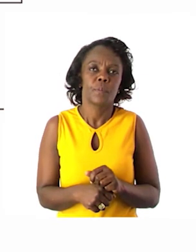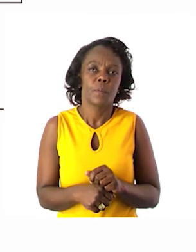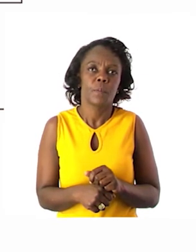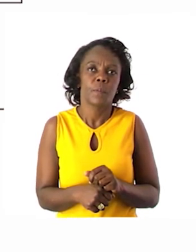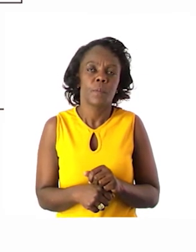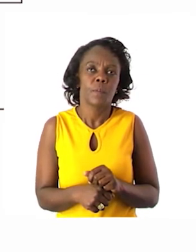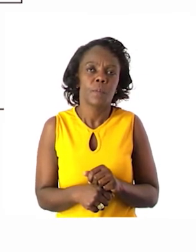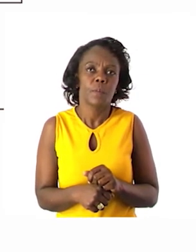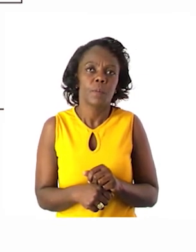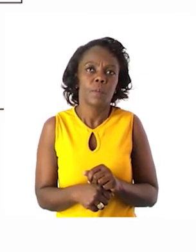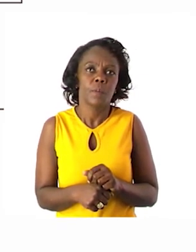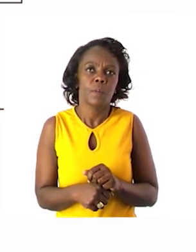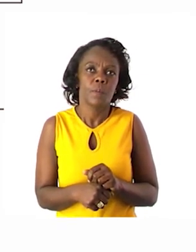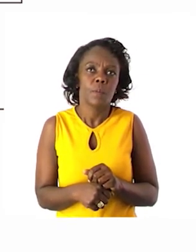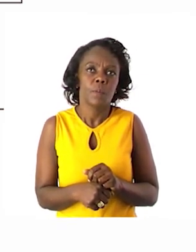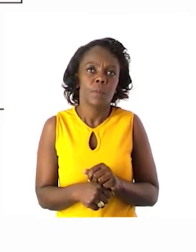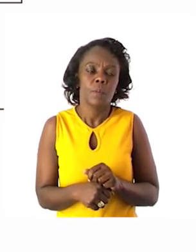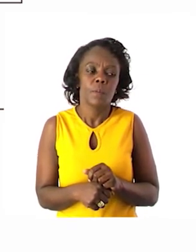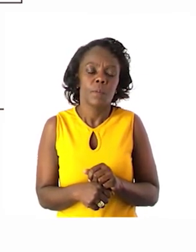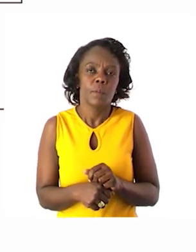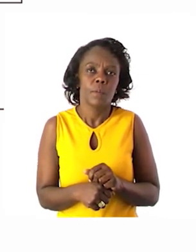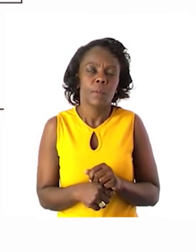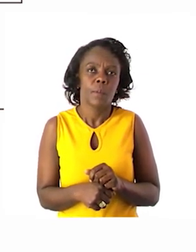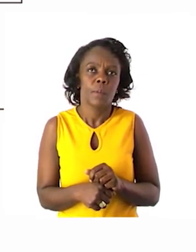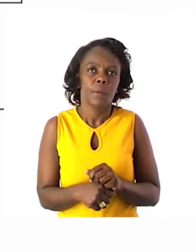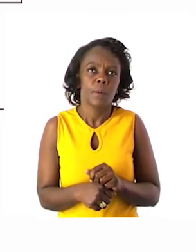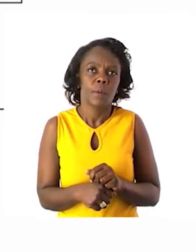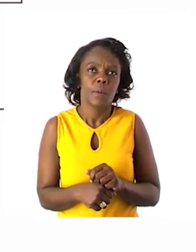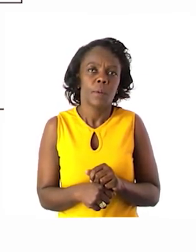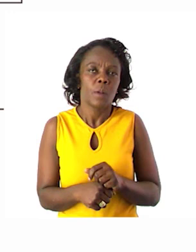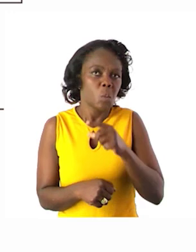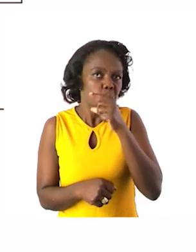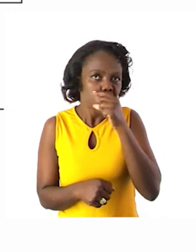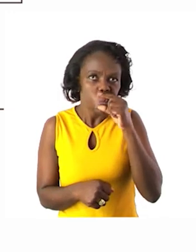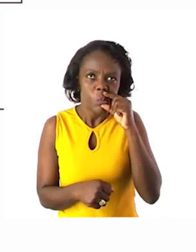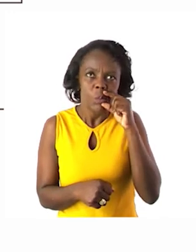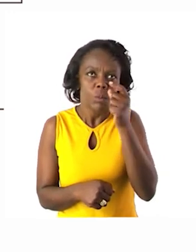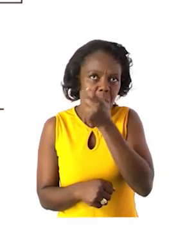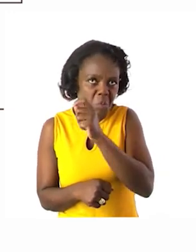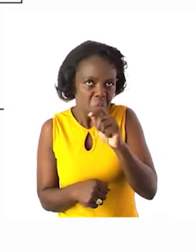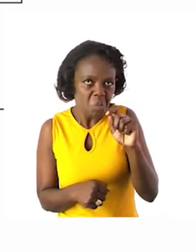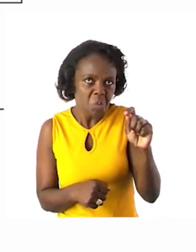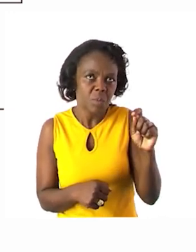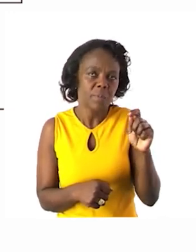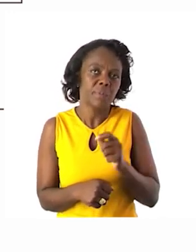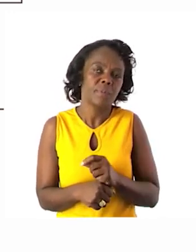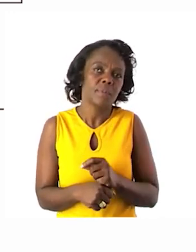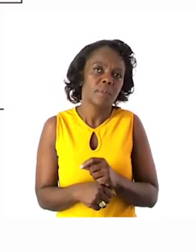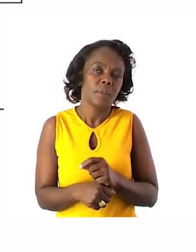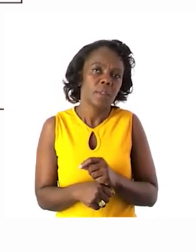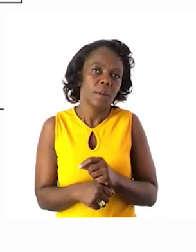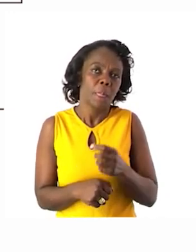you, without checking on the previous page, you have to now write their names. And their names should have